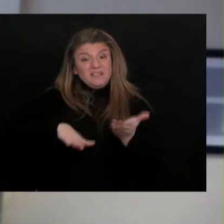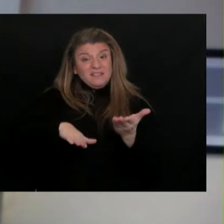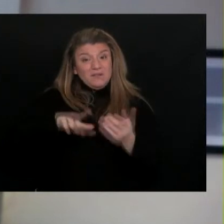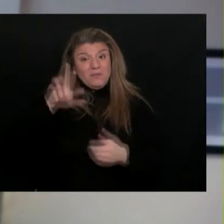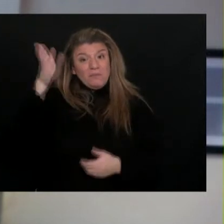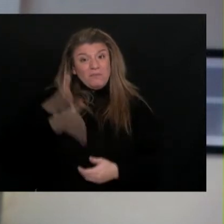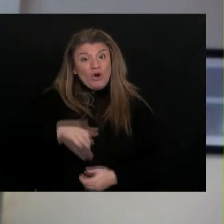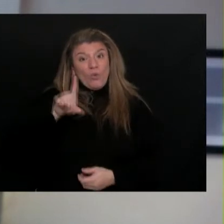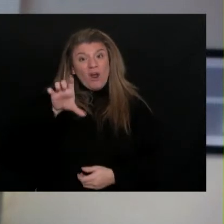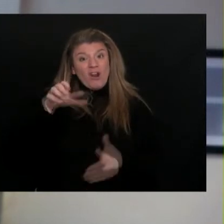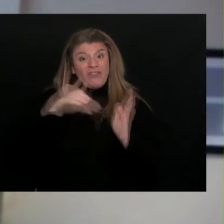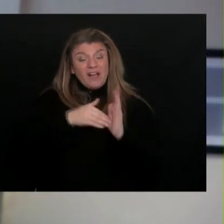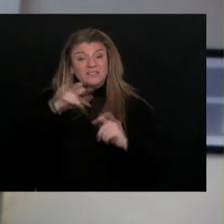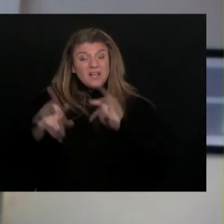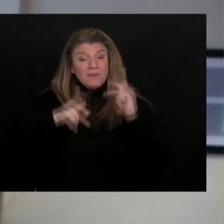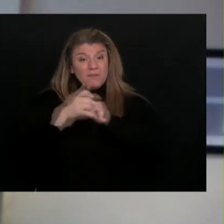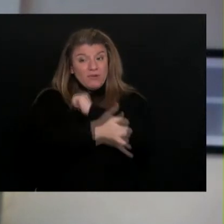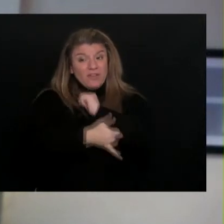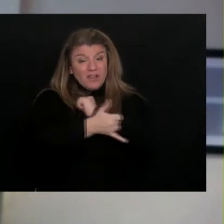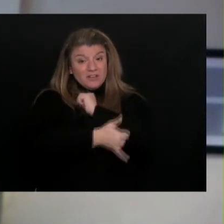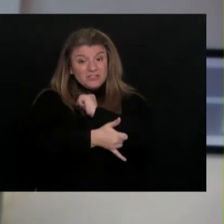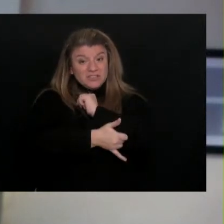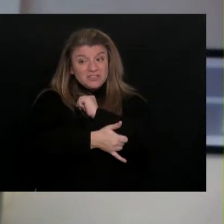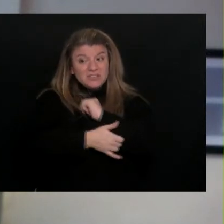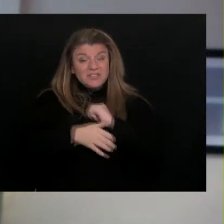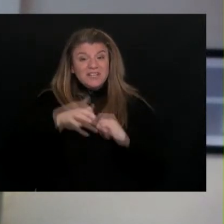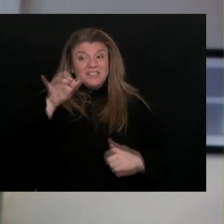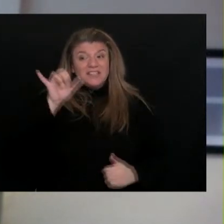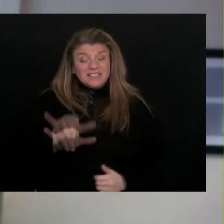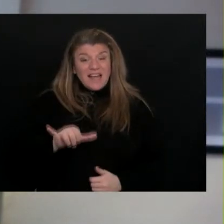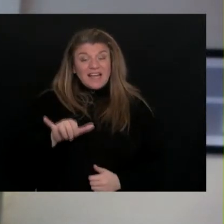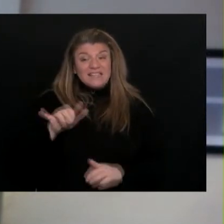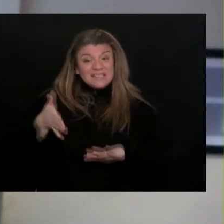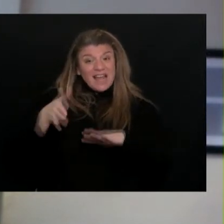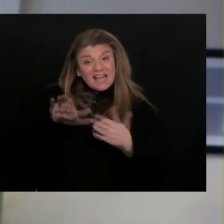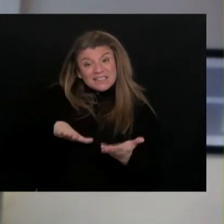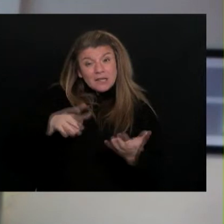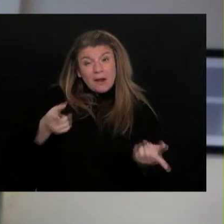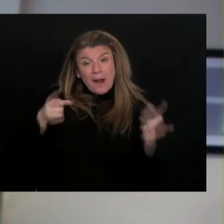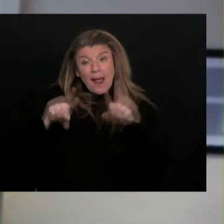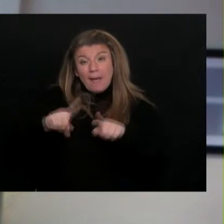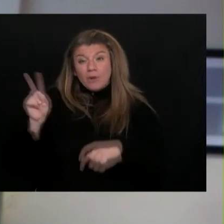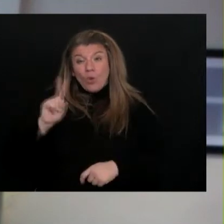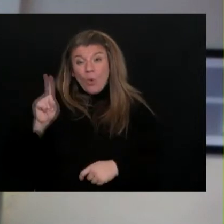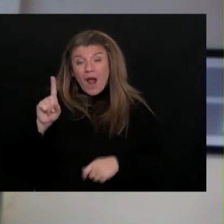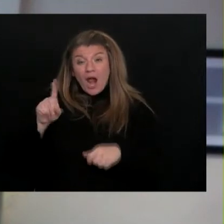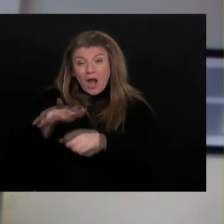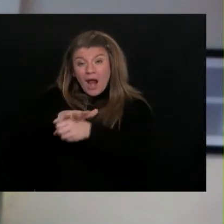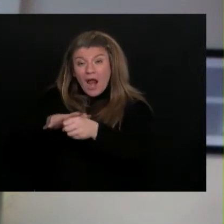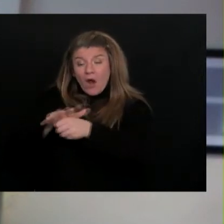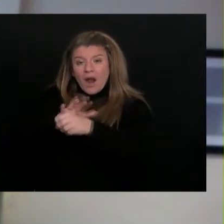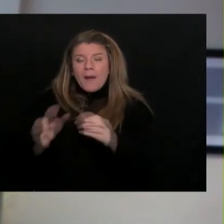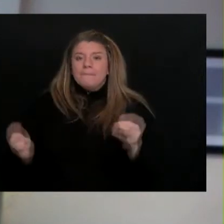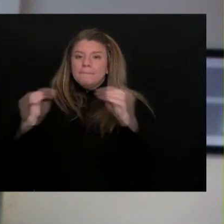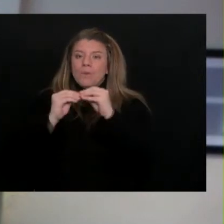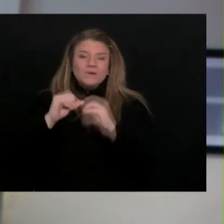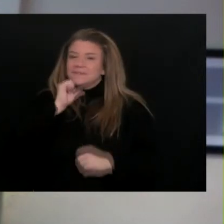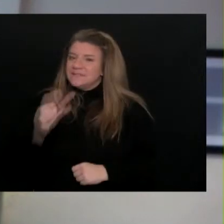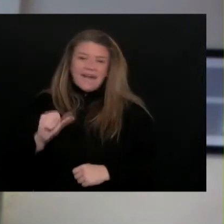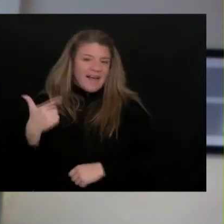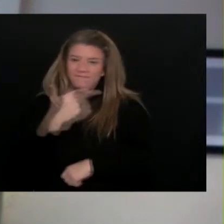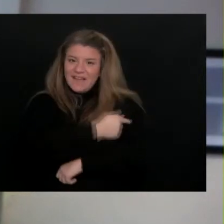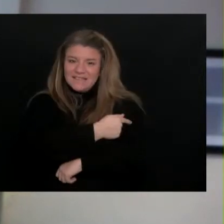country. And these deaths are occurring largely in people who are not vaccinated or who have